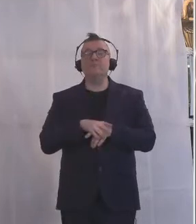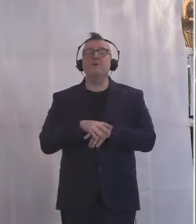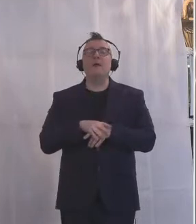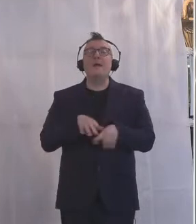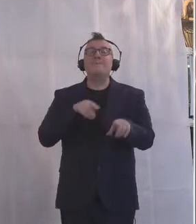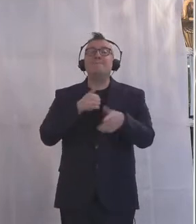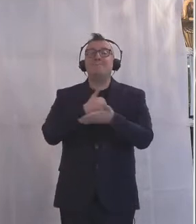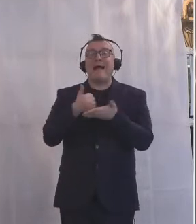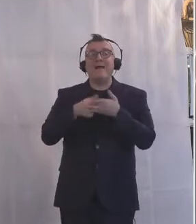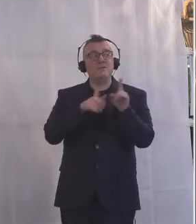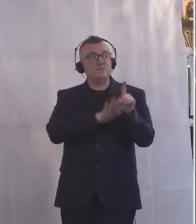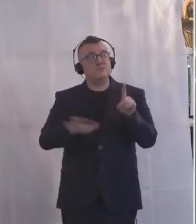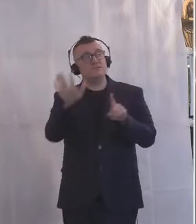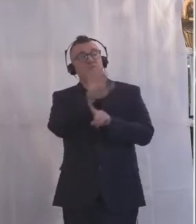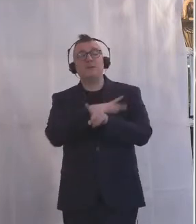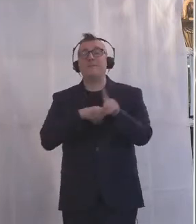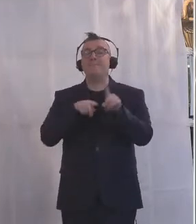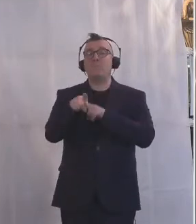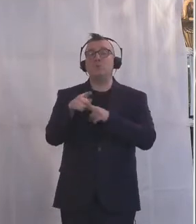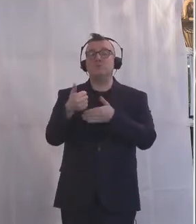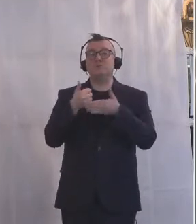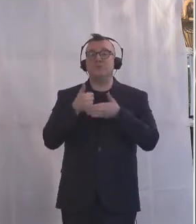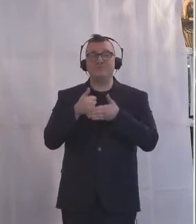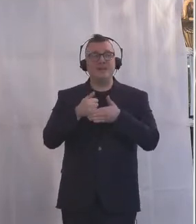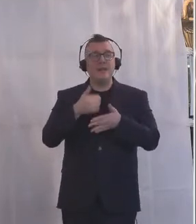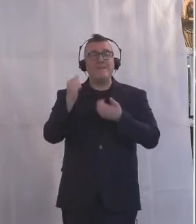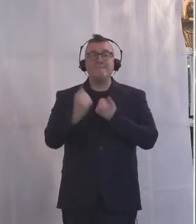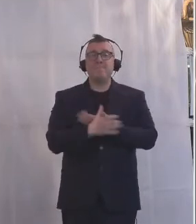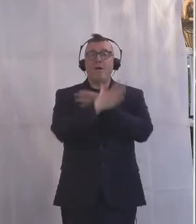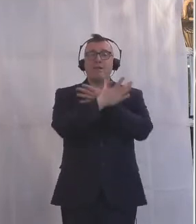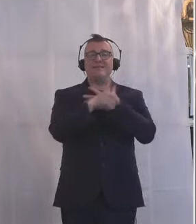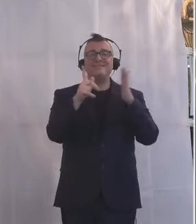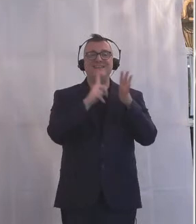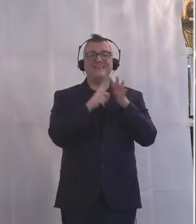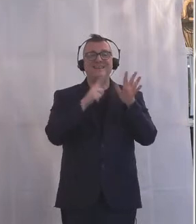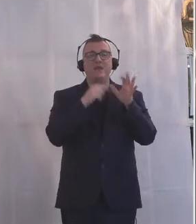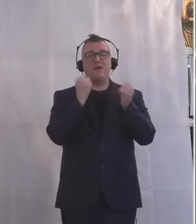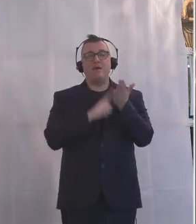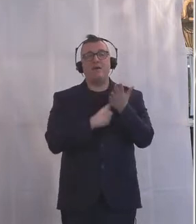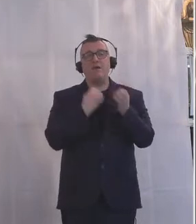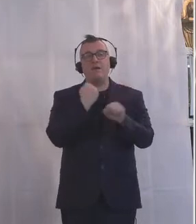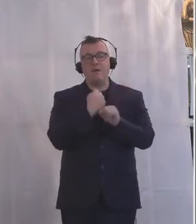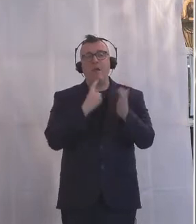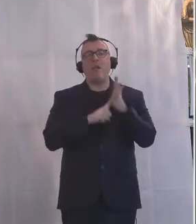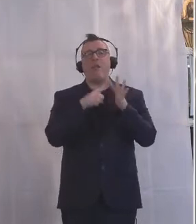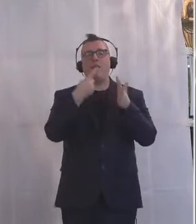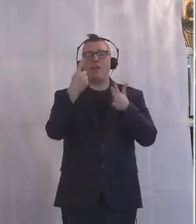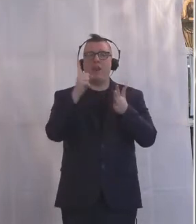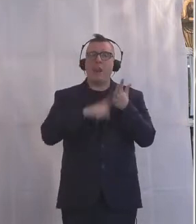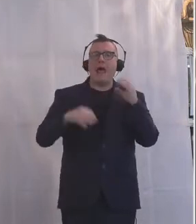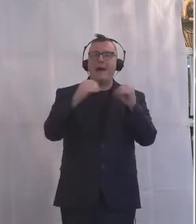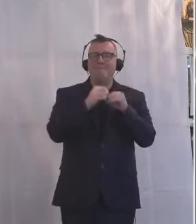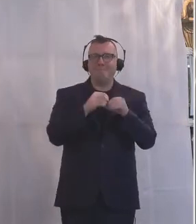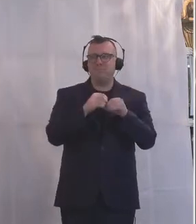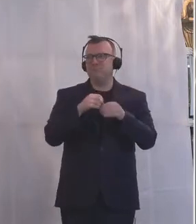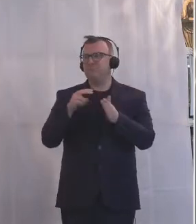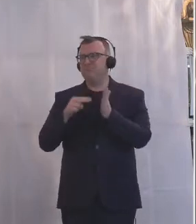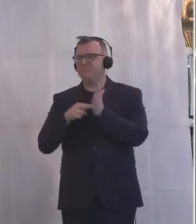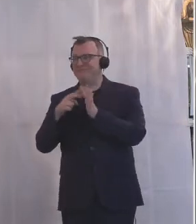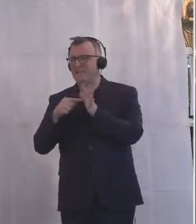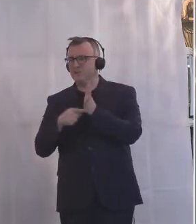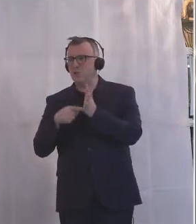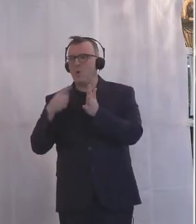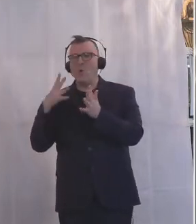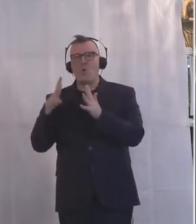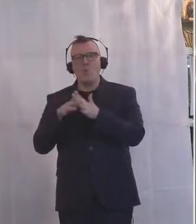have great support. Eagle Lab with Barclays, and obviously accelerators with NatWest, but lots of banks have a lot of support, so just going and tapping